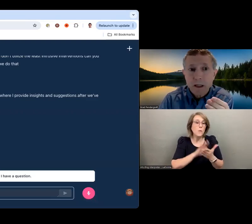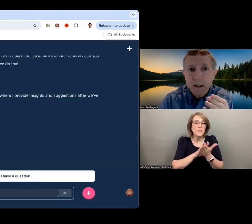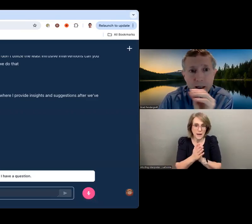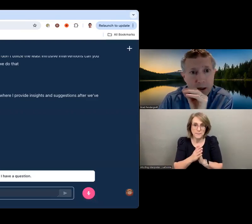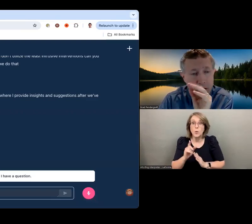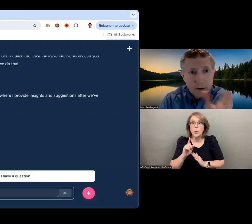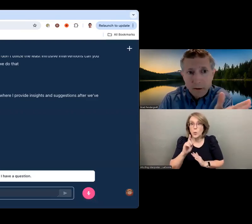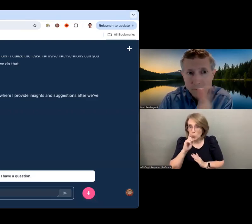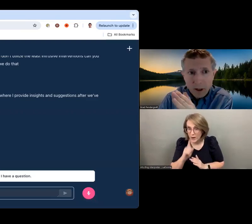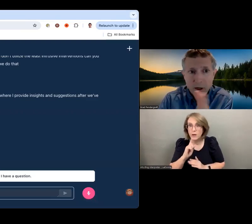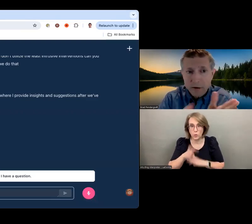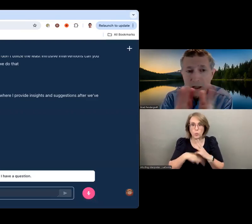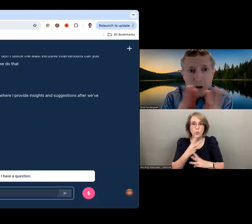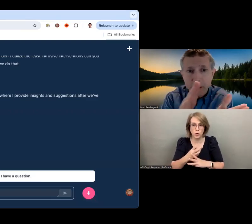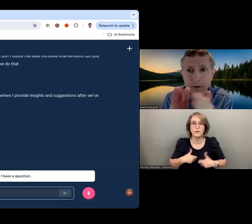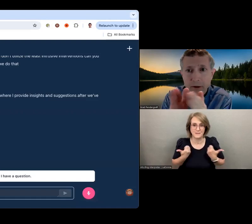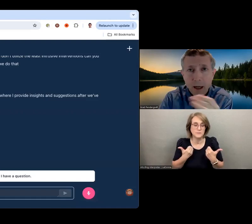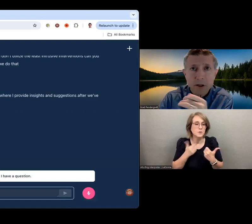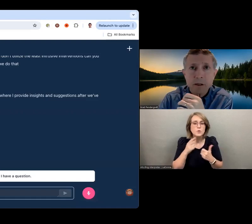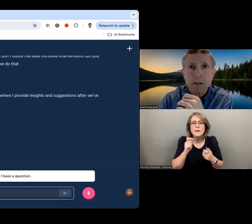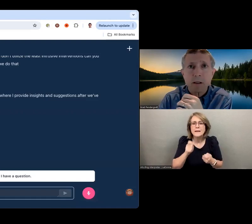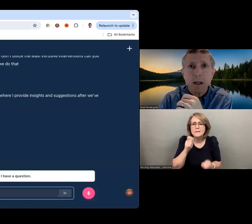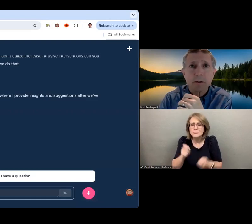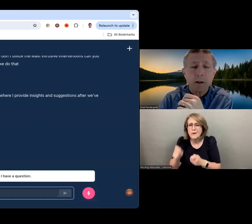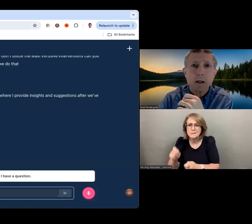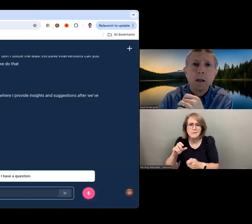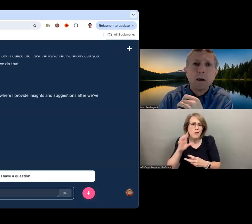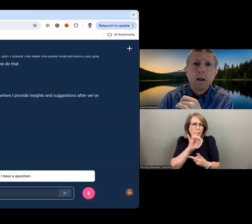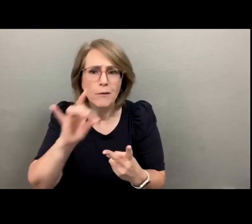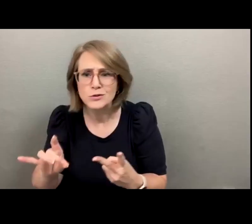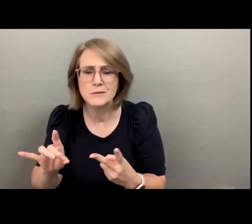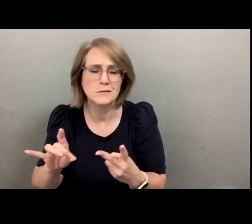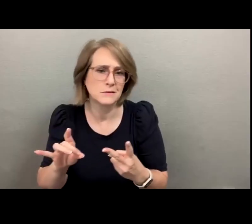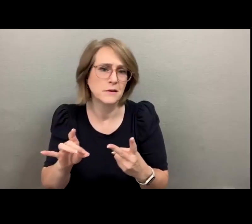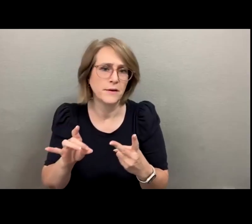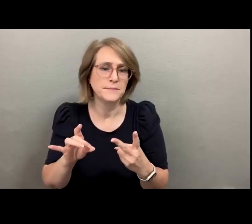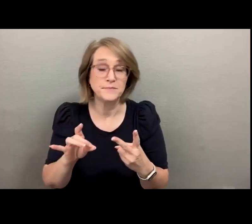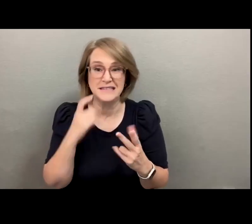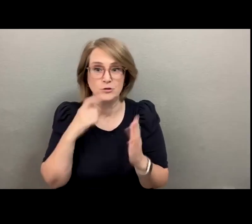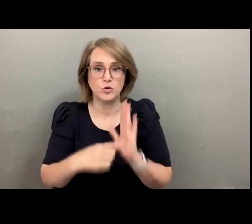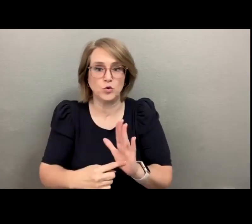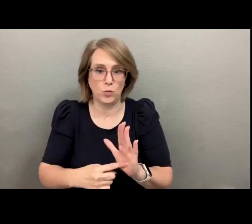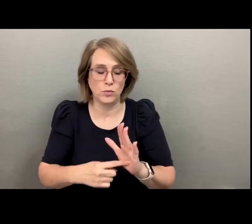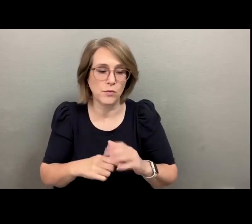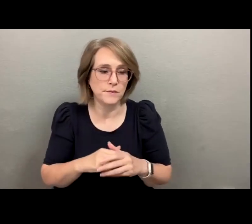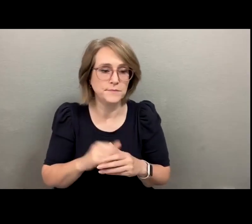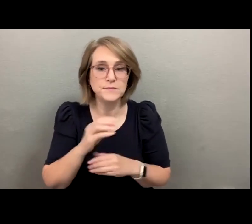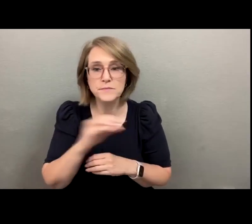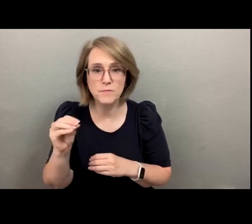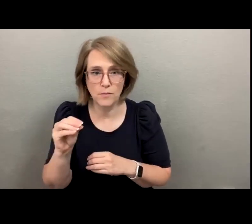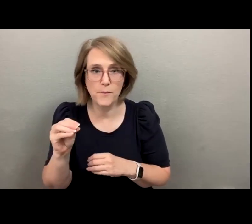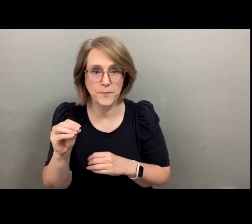realistic and you can adjust all these options as was illustrated there and